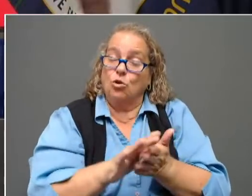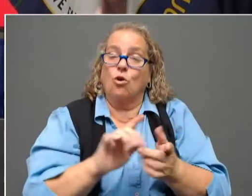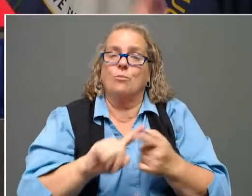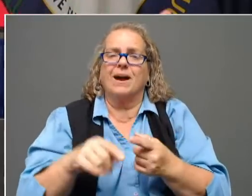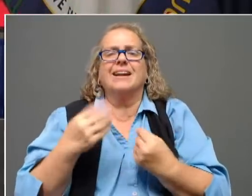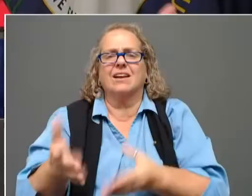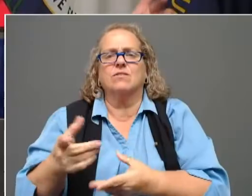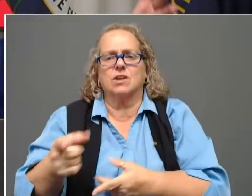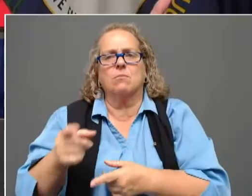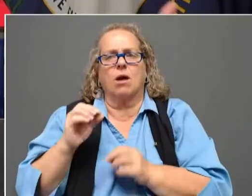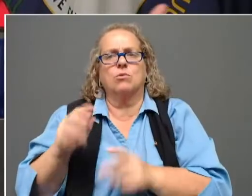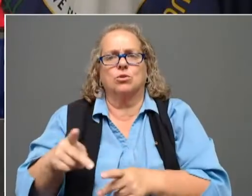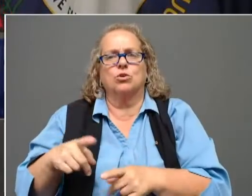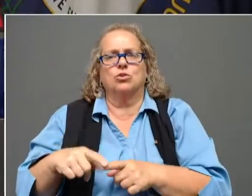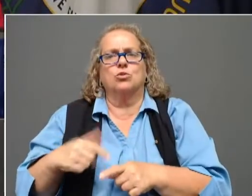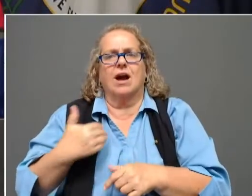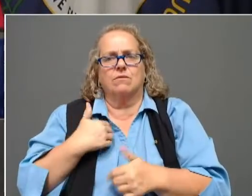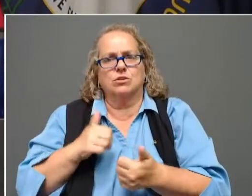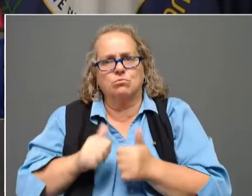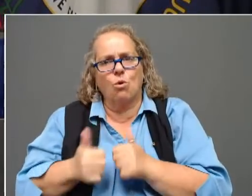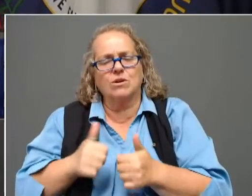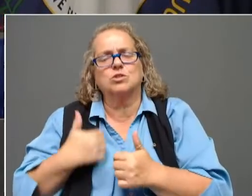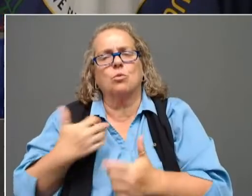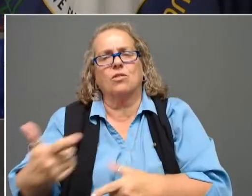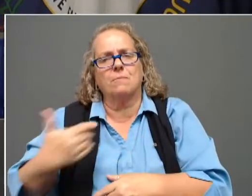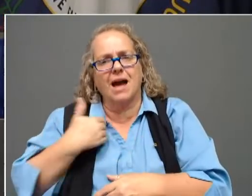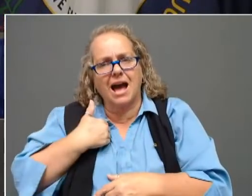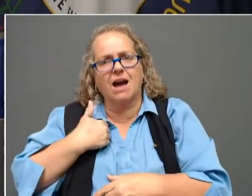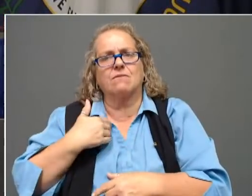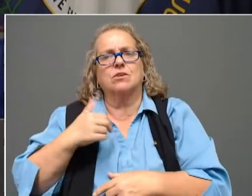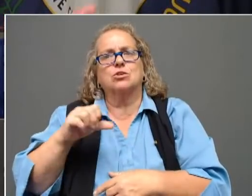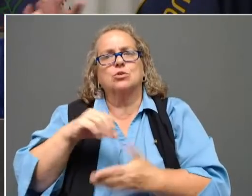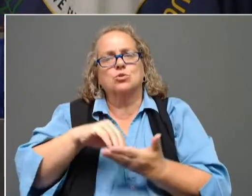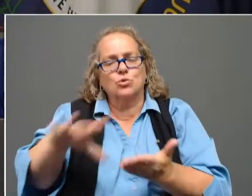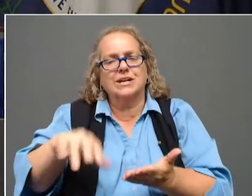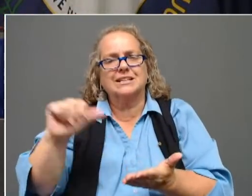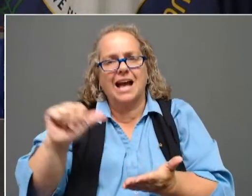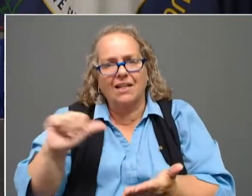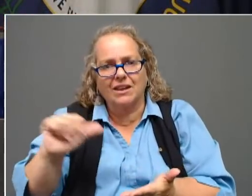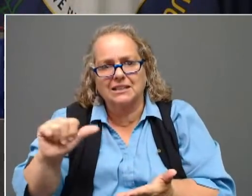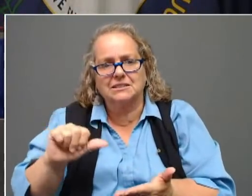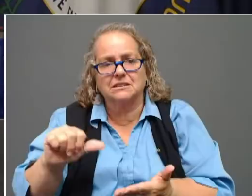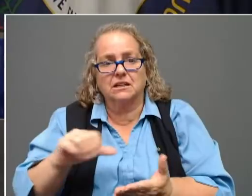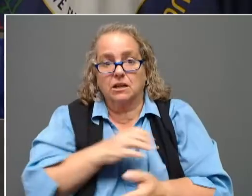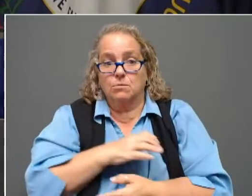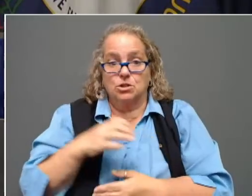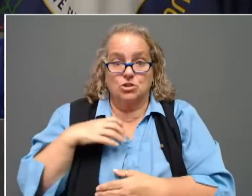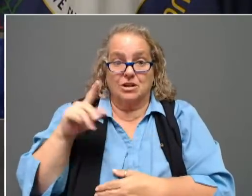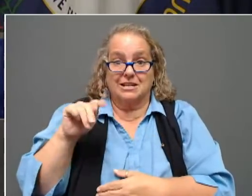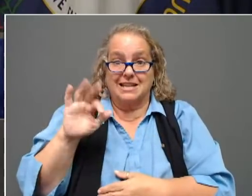make sure that they have the opportunities that we want them to have as student athletes. Commissioner Tackett shared with me today that